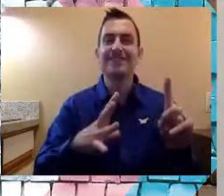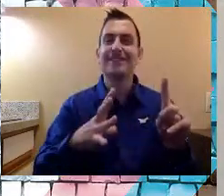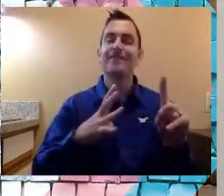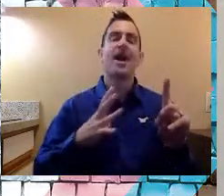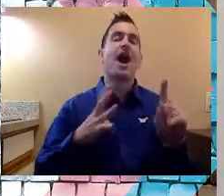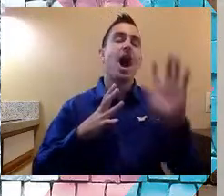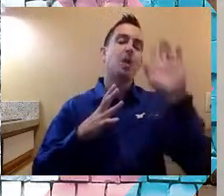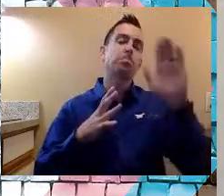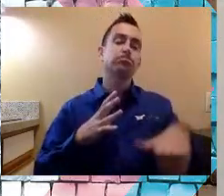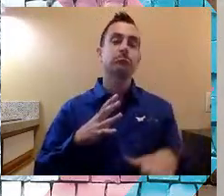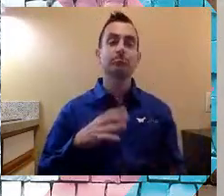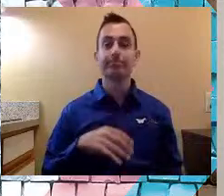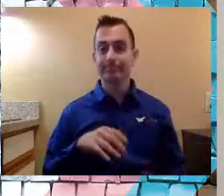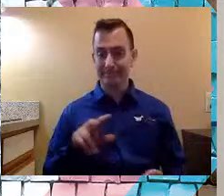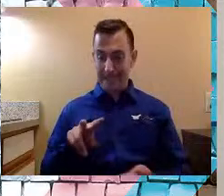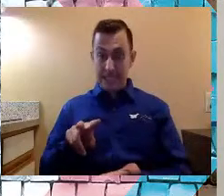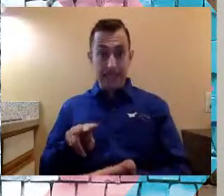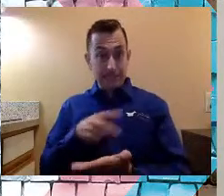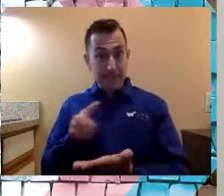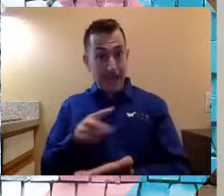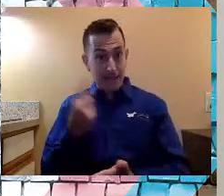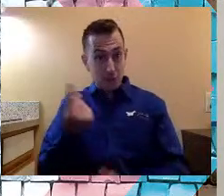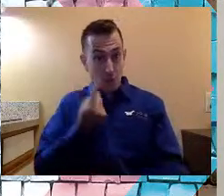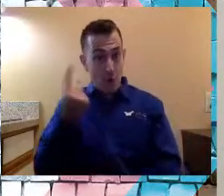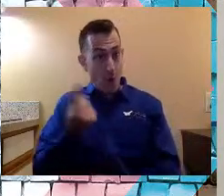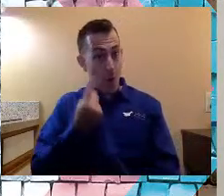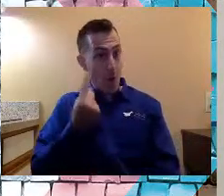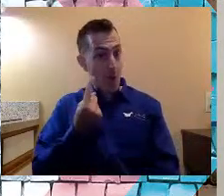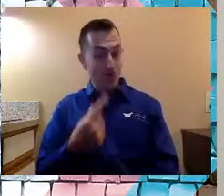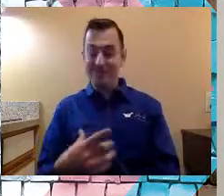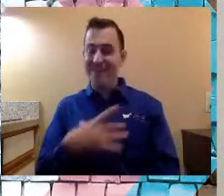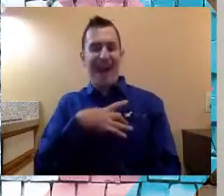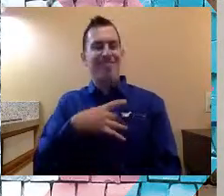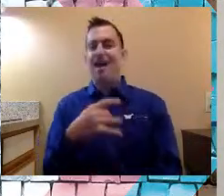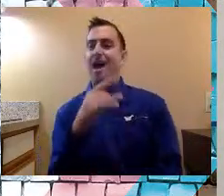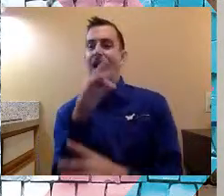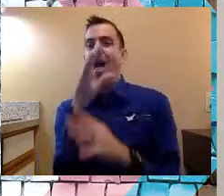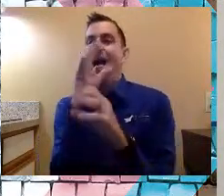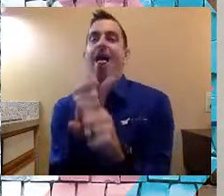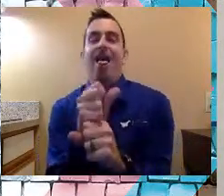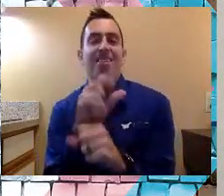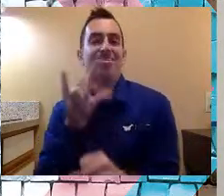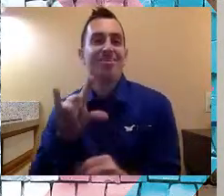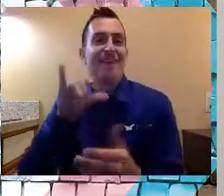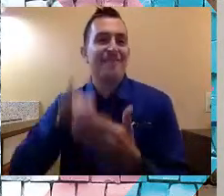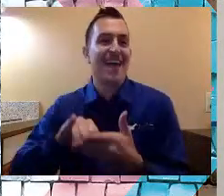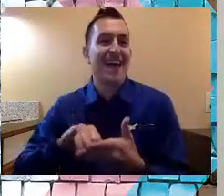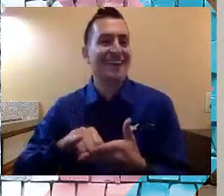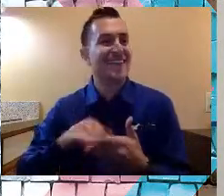yourself. I dance by myself all the time. That's how I like to start every day. Puts me on the right foot.